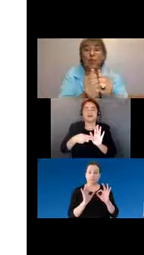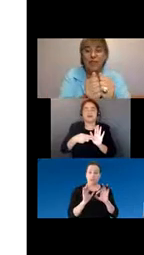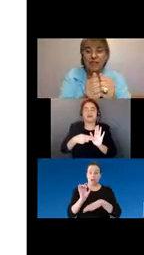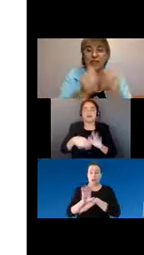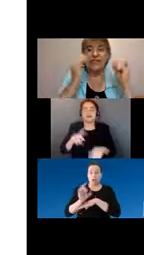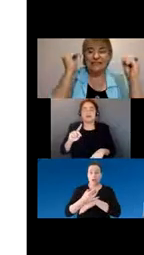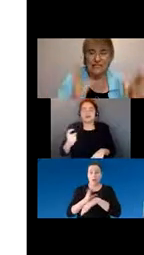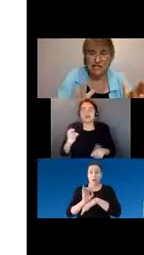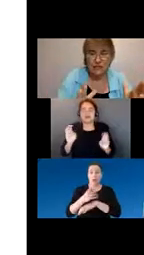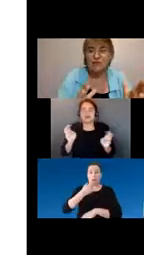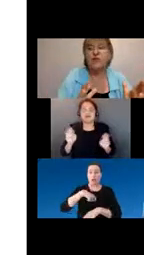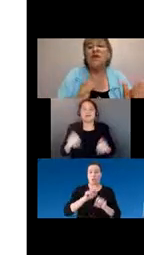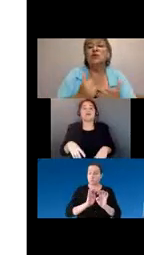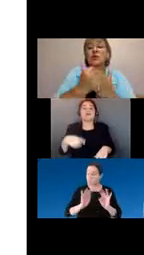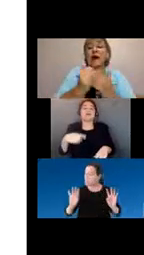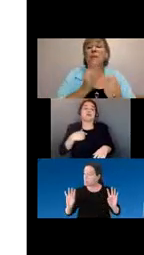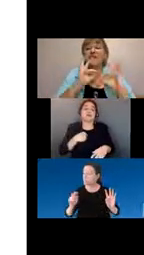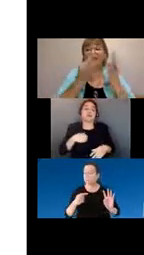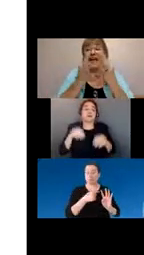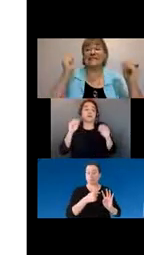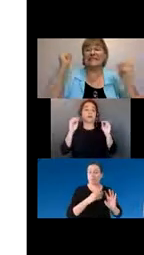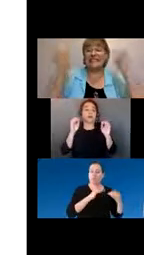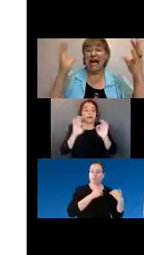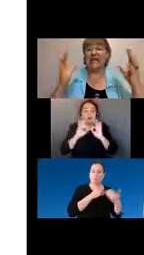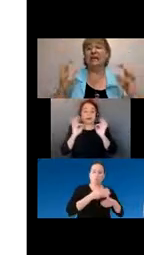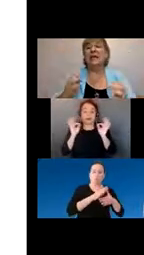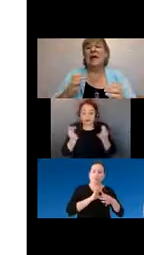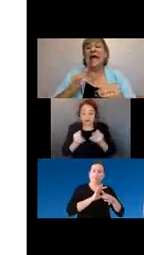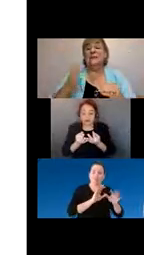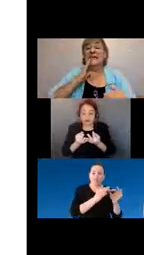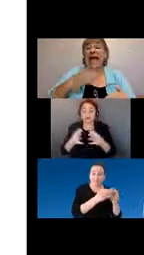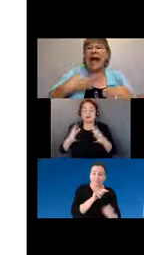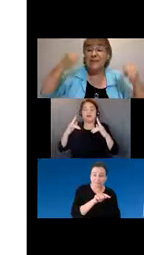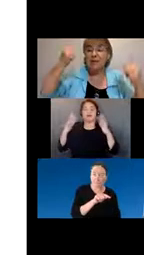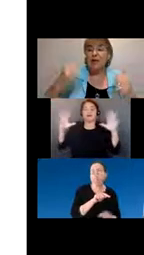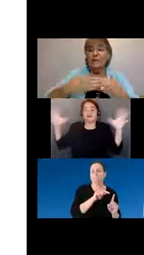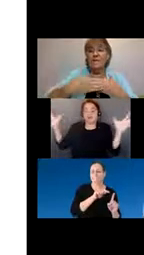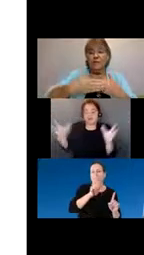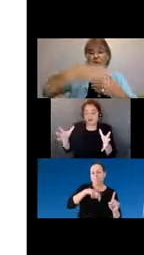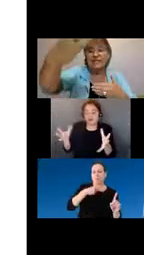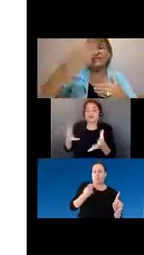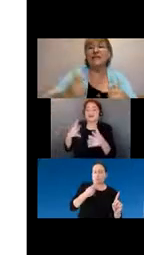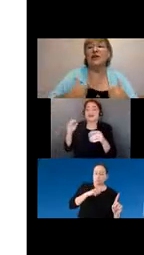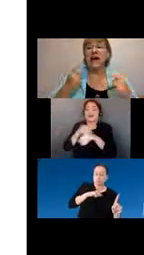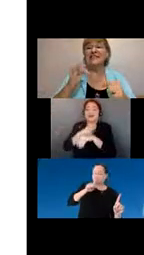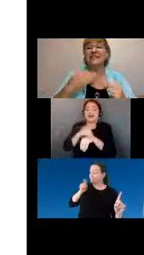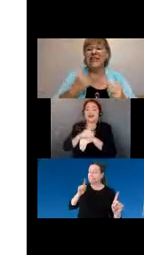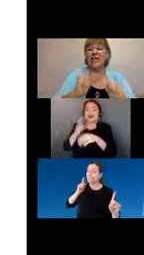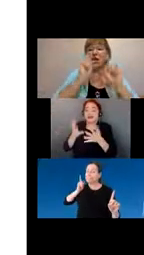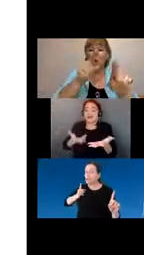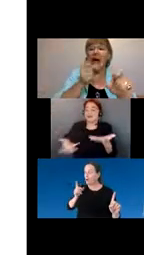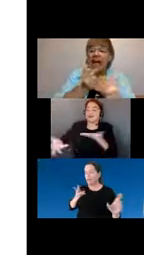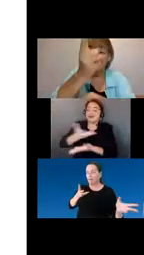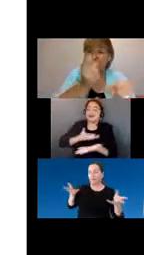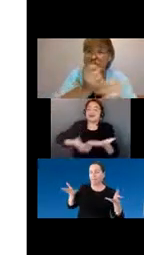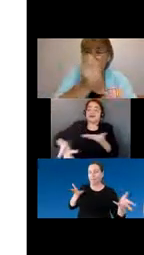work with teachers to help our families sign and be happier for the rest of their lives if they can